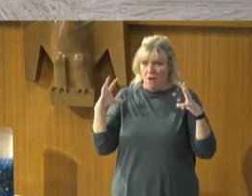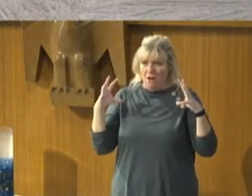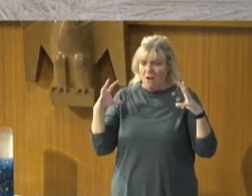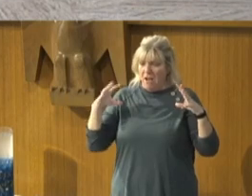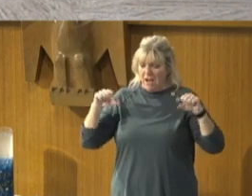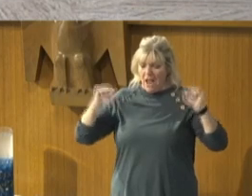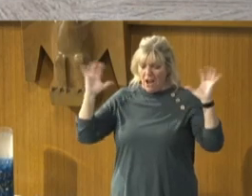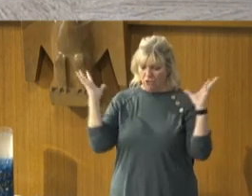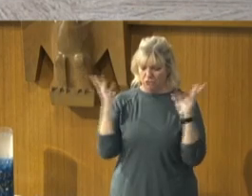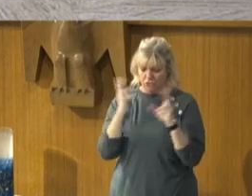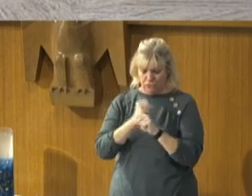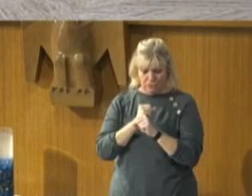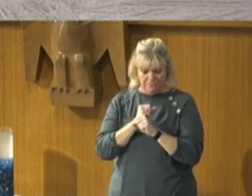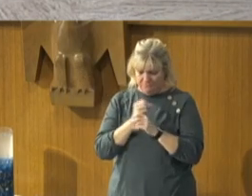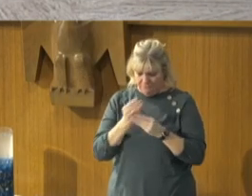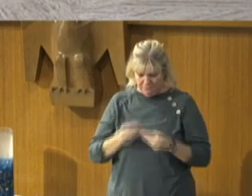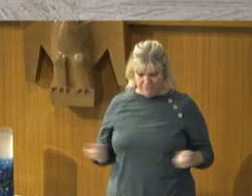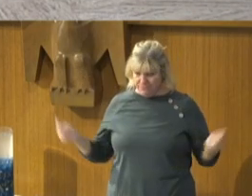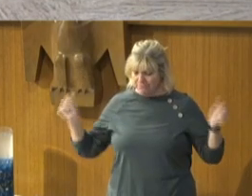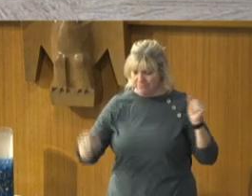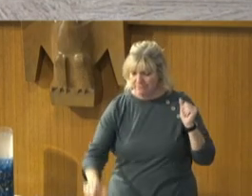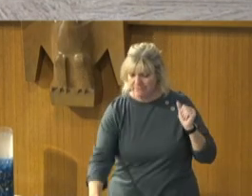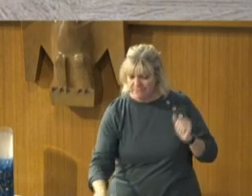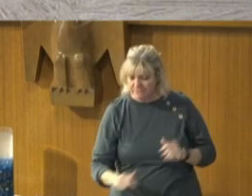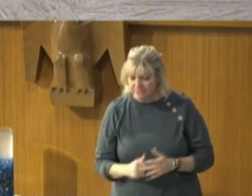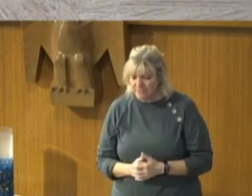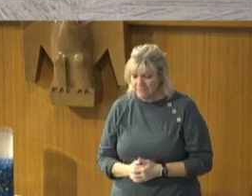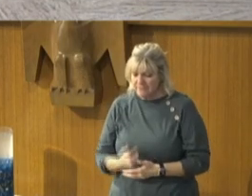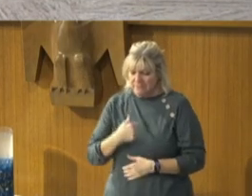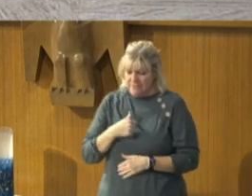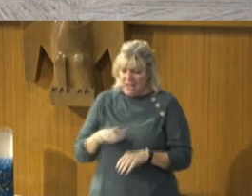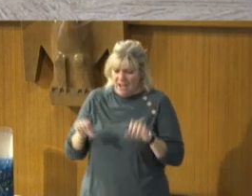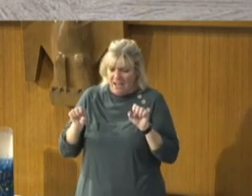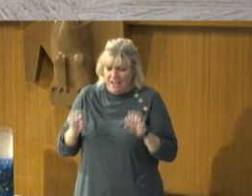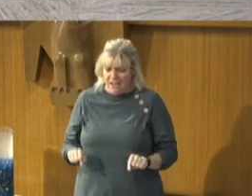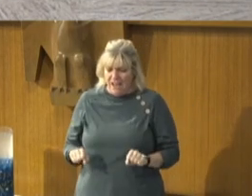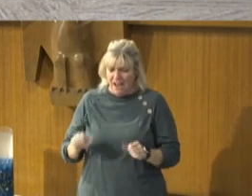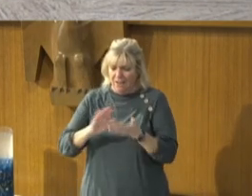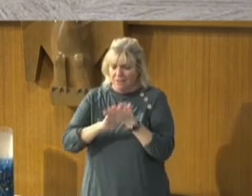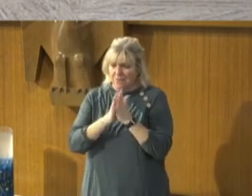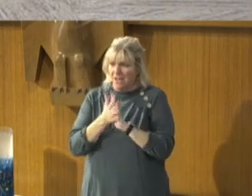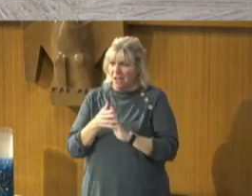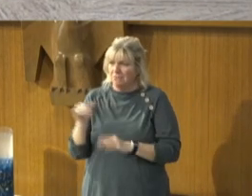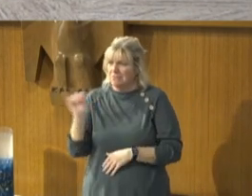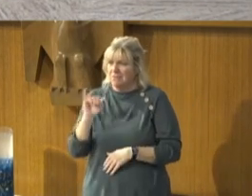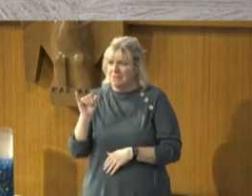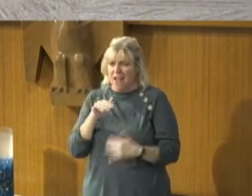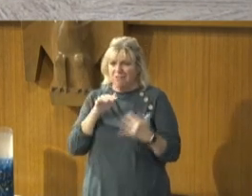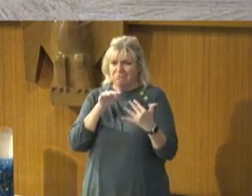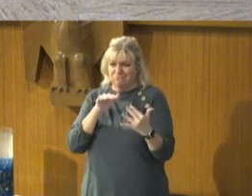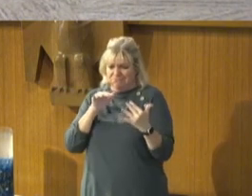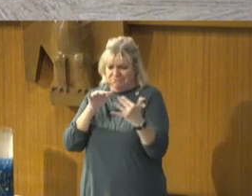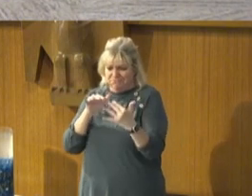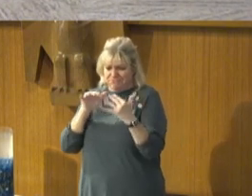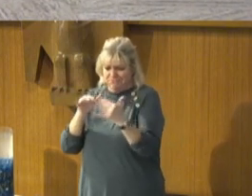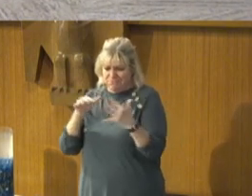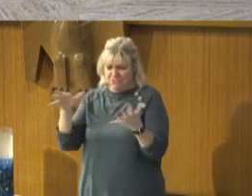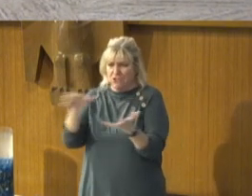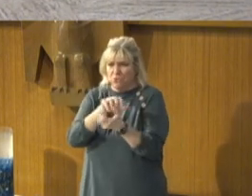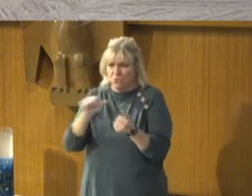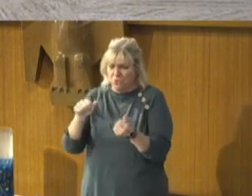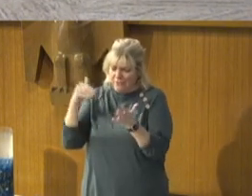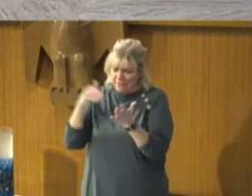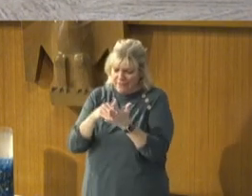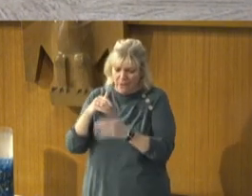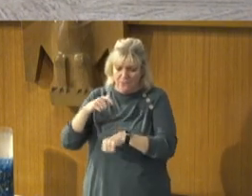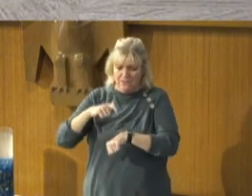my hands. I could be cannon food, destroyed a thousand